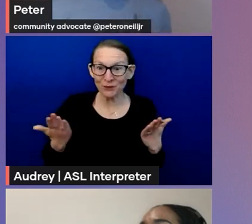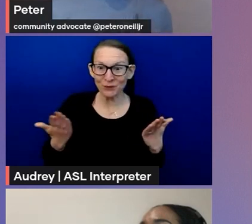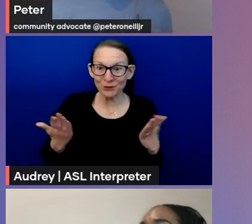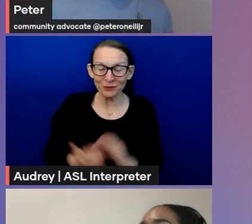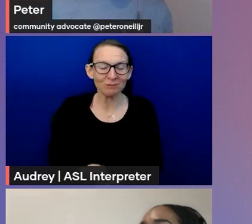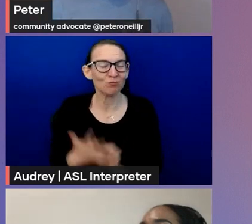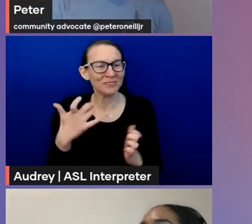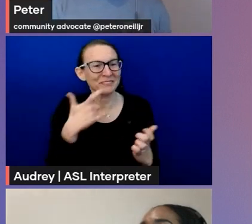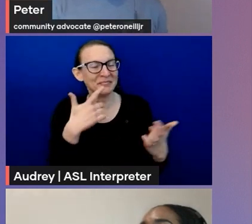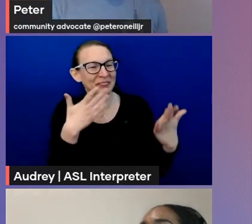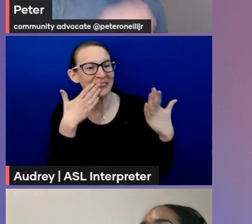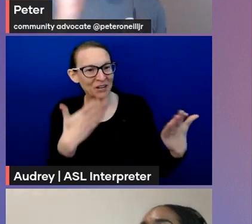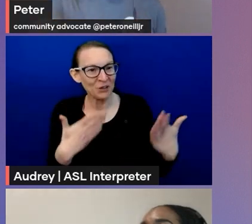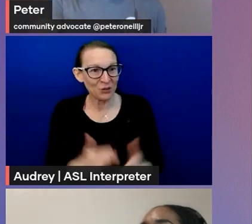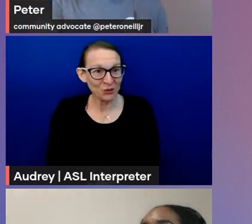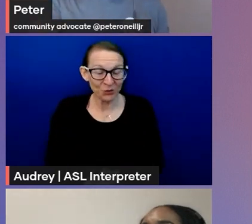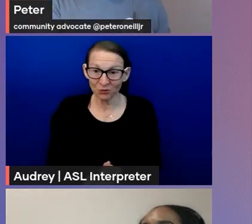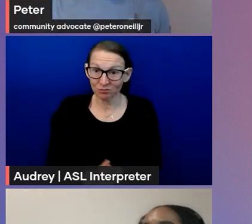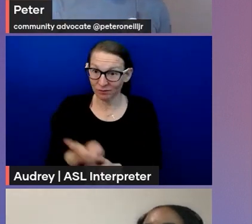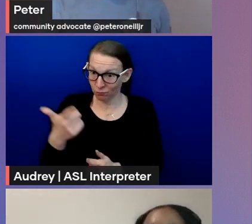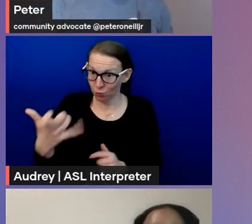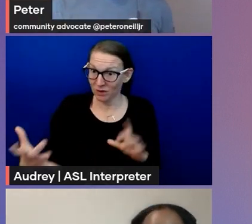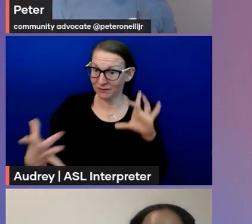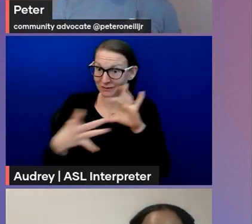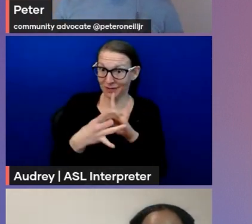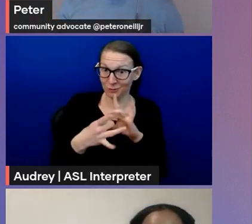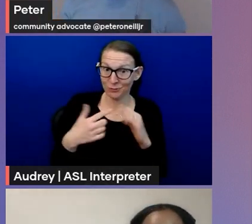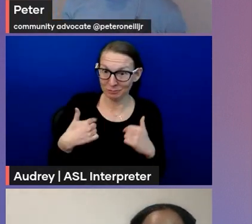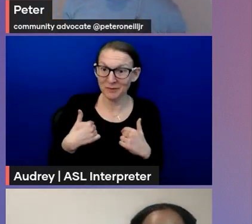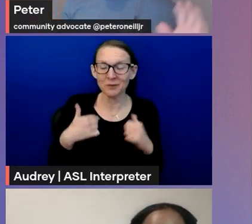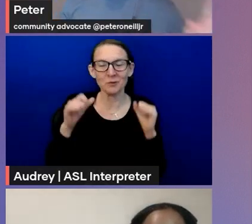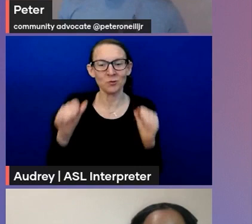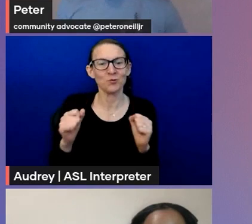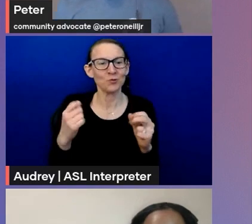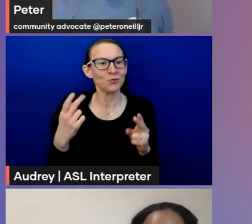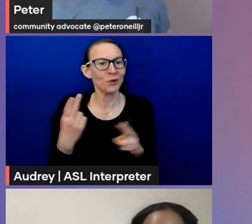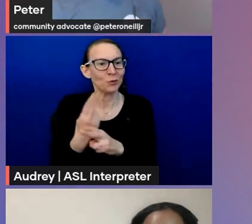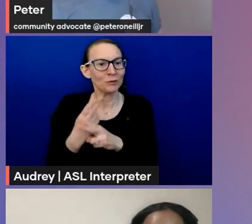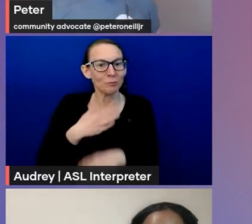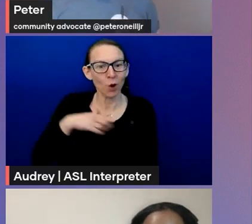to say thanks. If you want to connect with me, you can use my QR